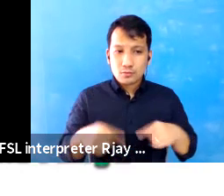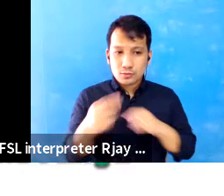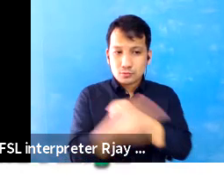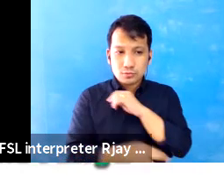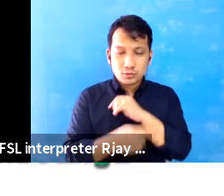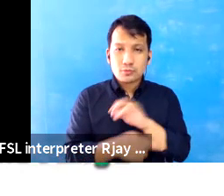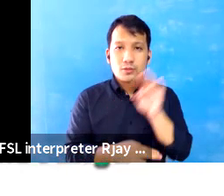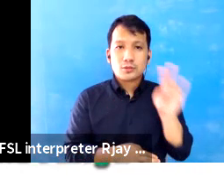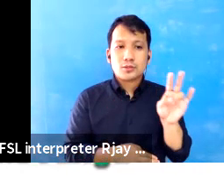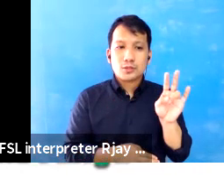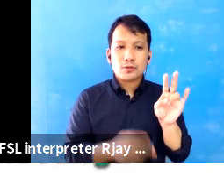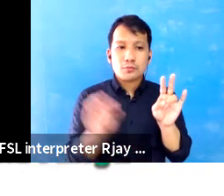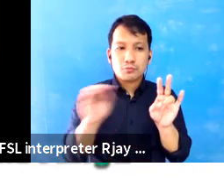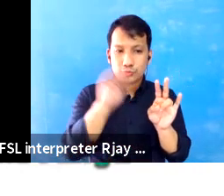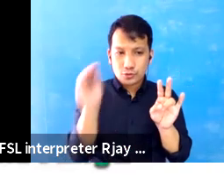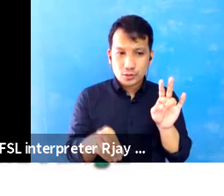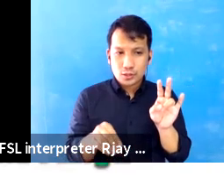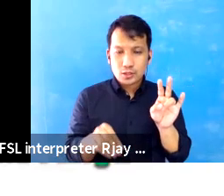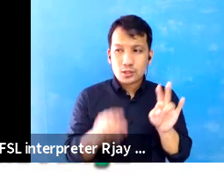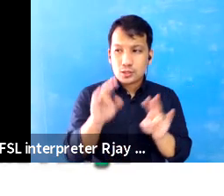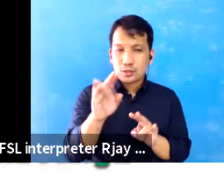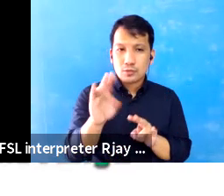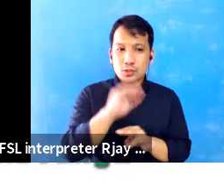at 17.12%